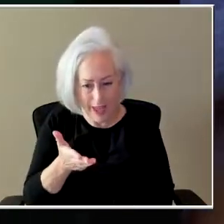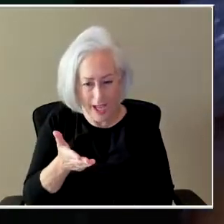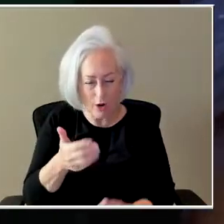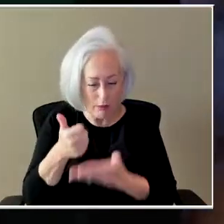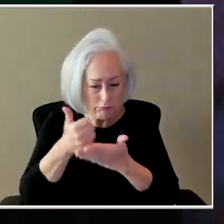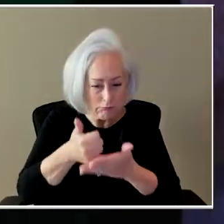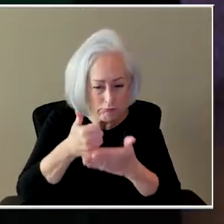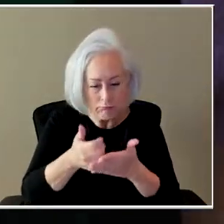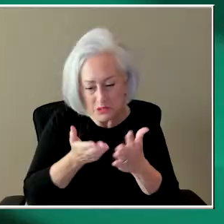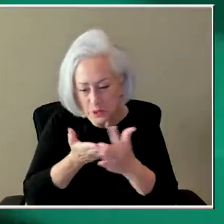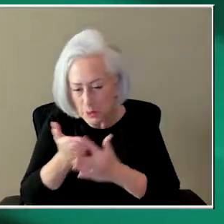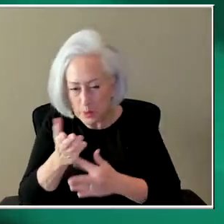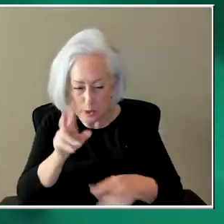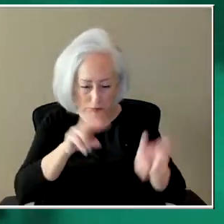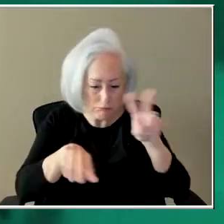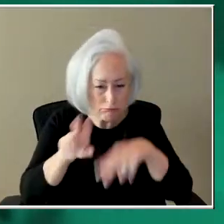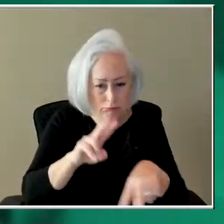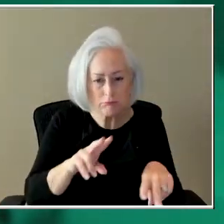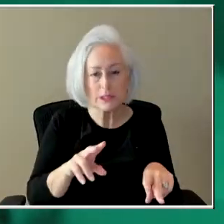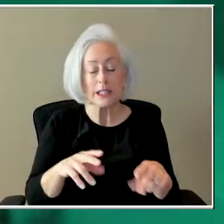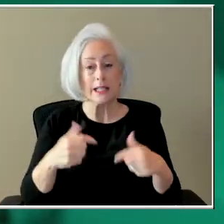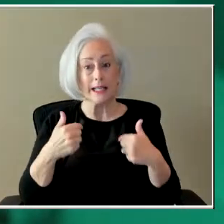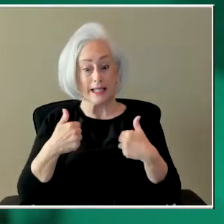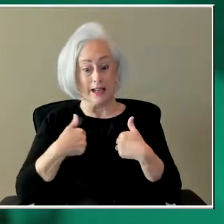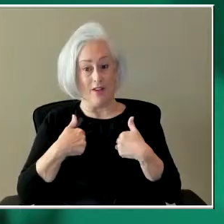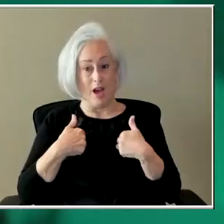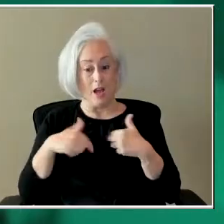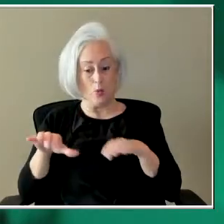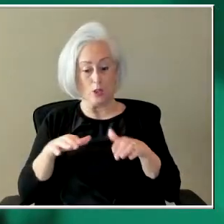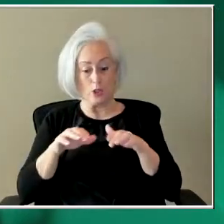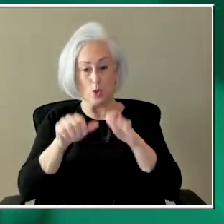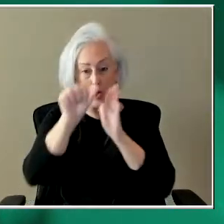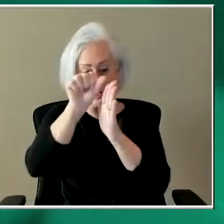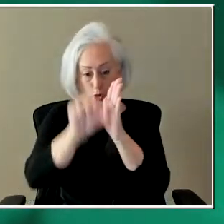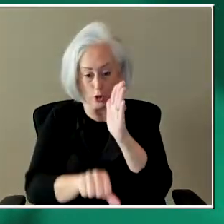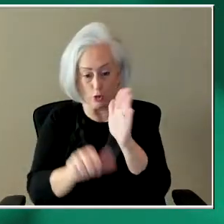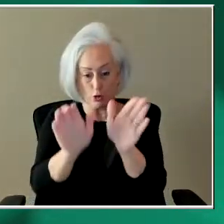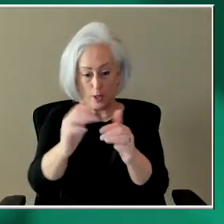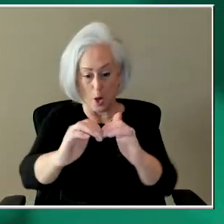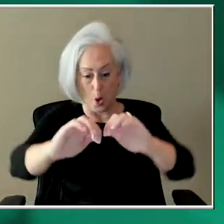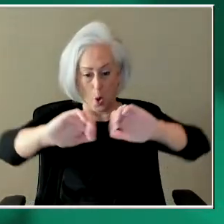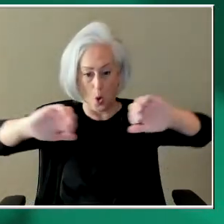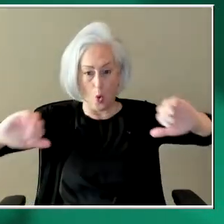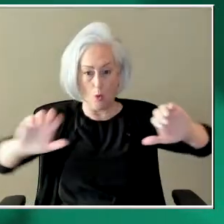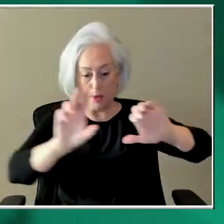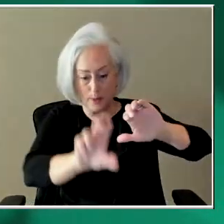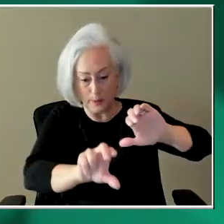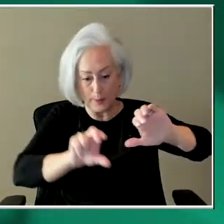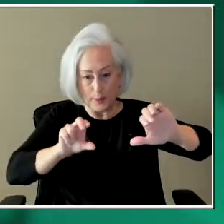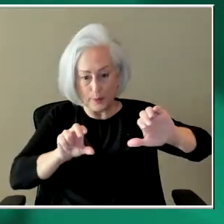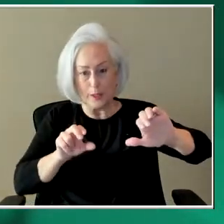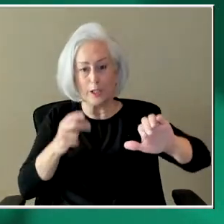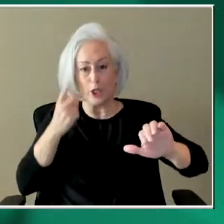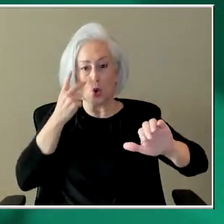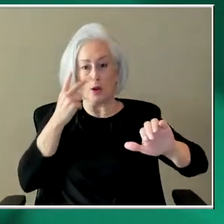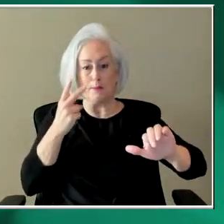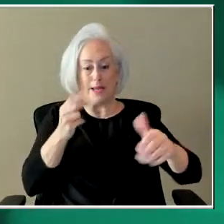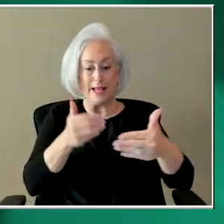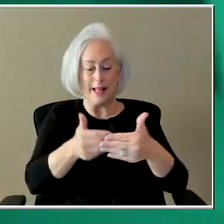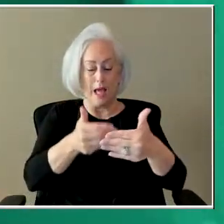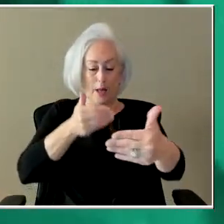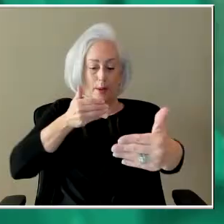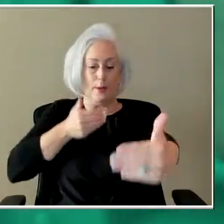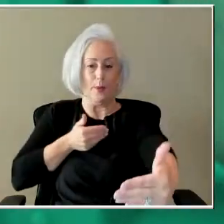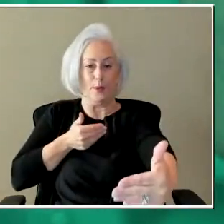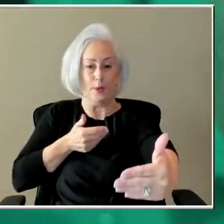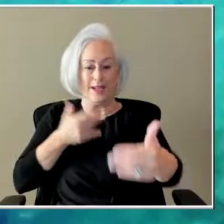Typically, if I was doing this open in the old models, you'd be looking at the anatomy like 2 or 3 feet away from you. Now I'm looking at it, 1.5,